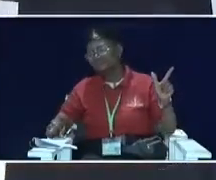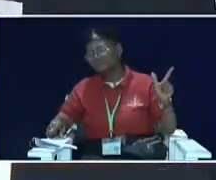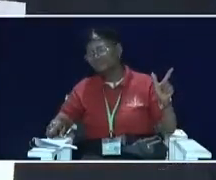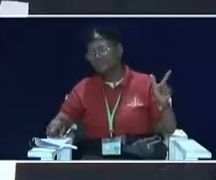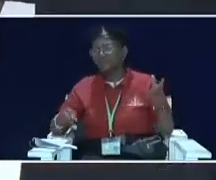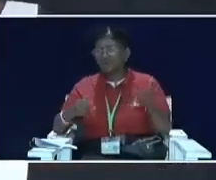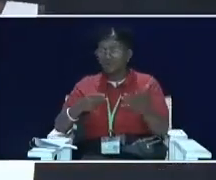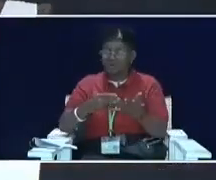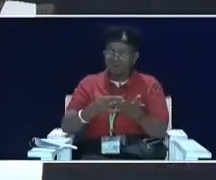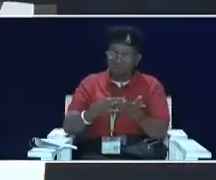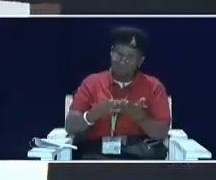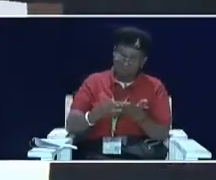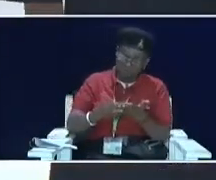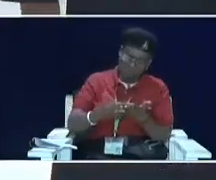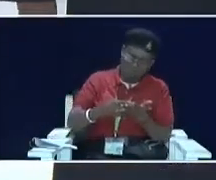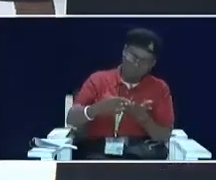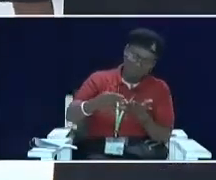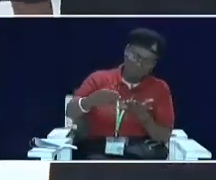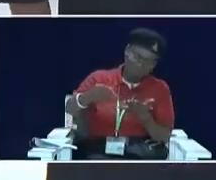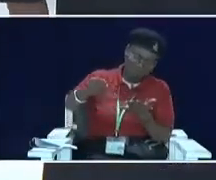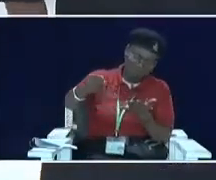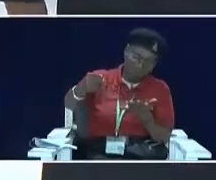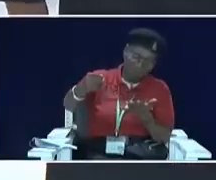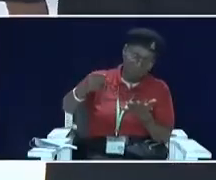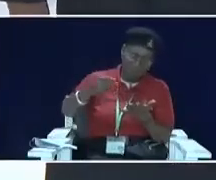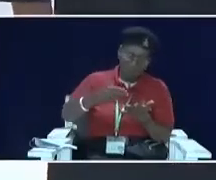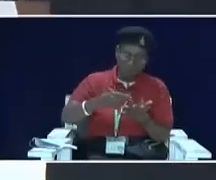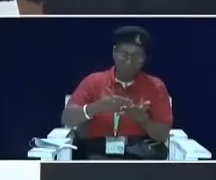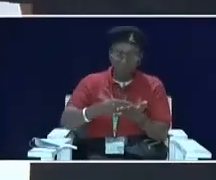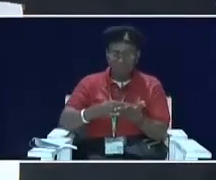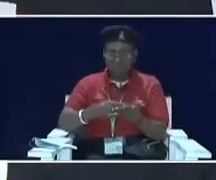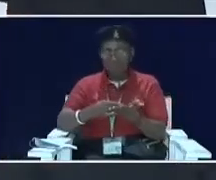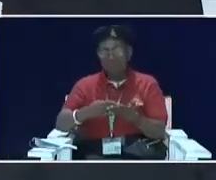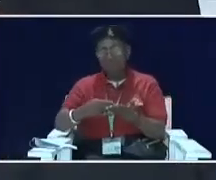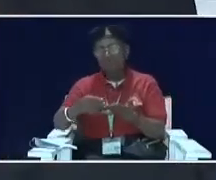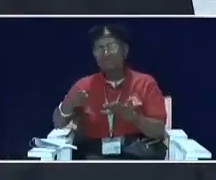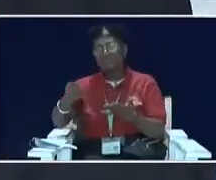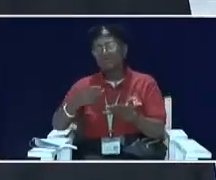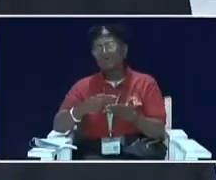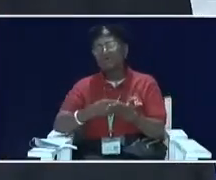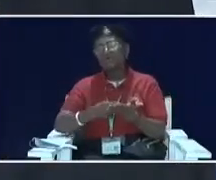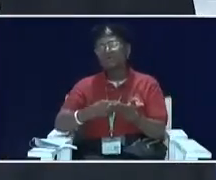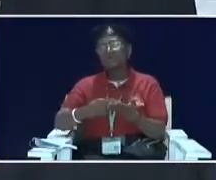Holy is the Lord. Holy is the Lord.